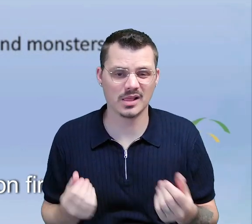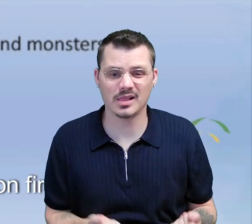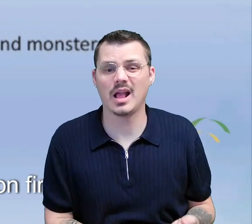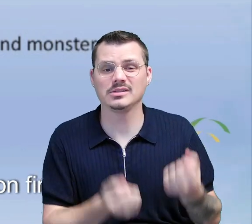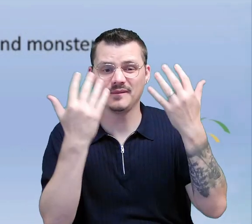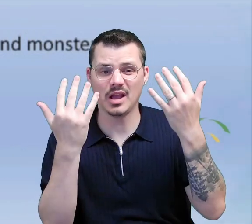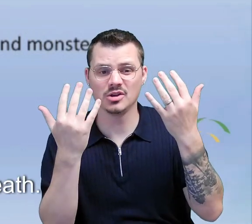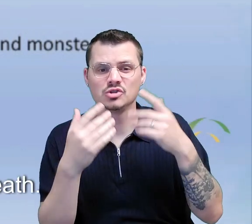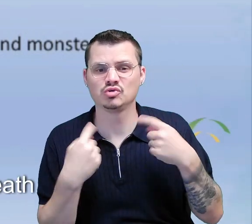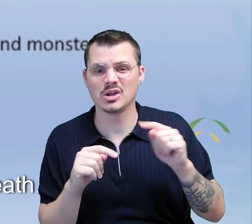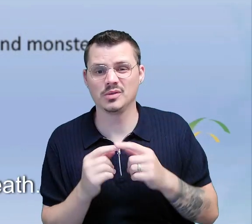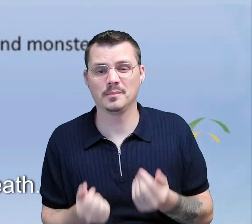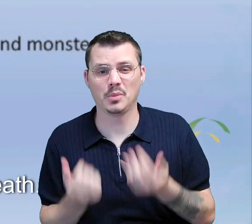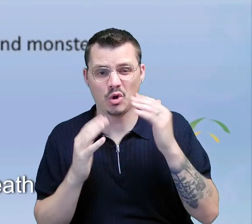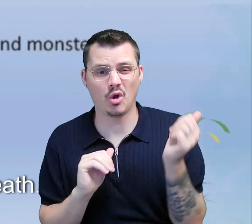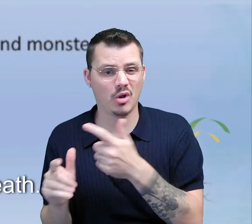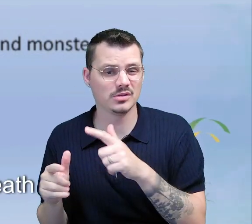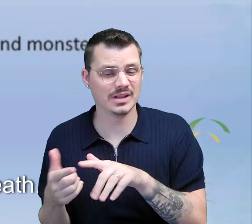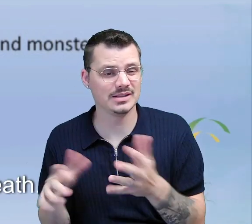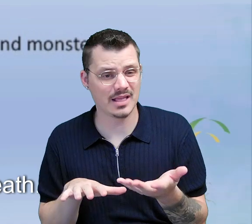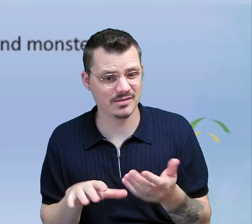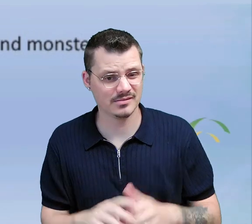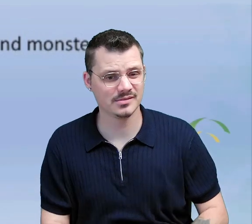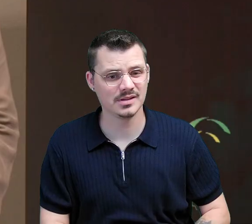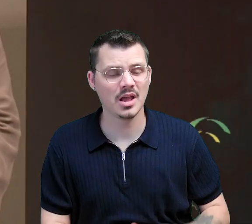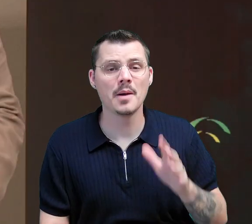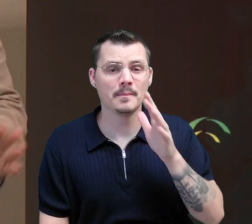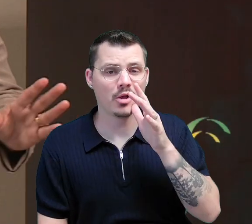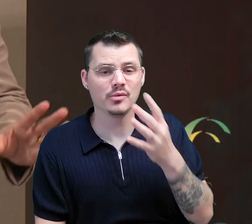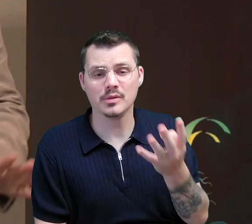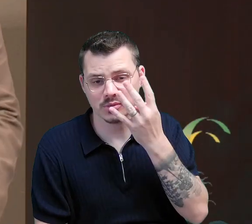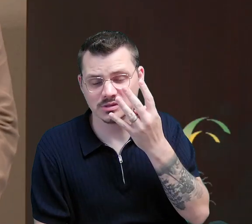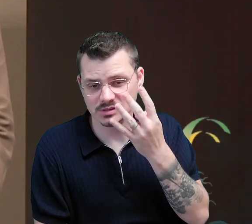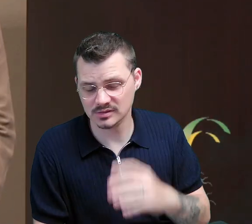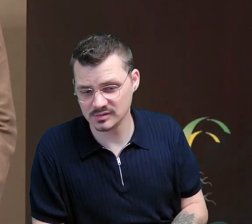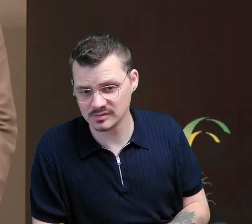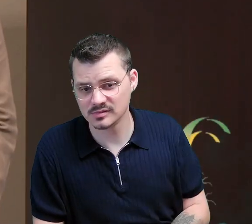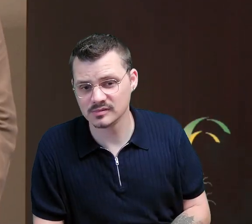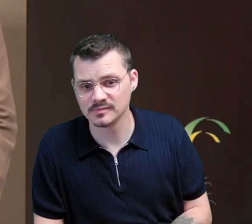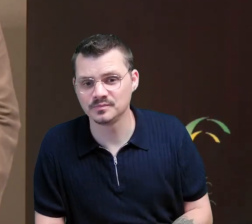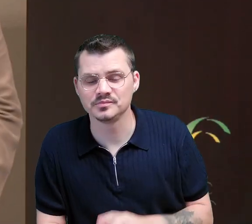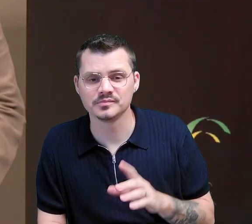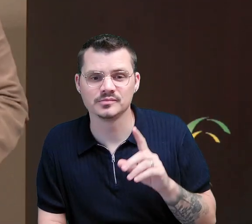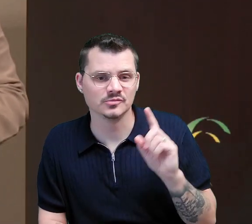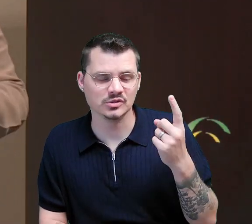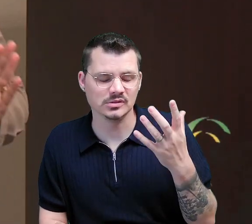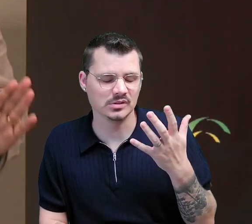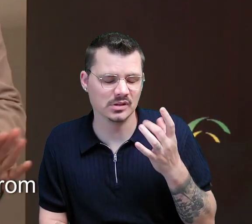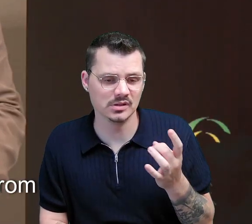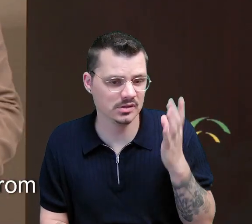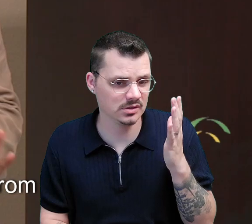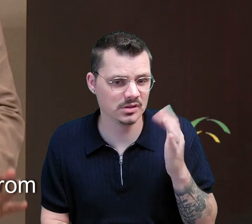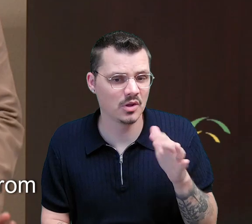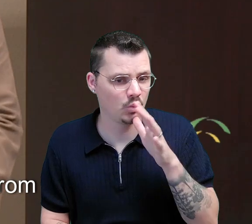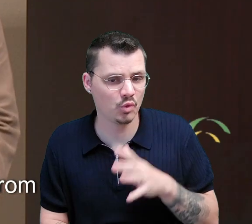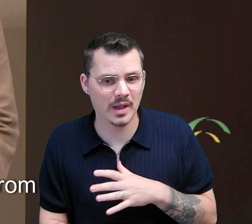house on fire in an effort to try and burn them to death. Mother went to prison for this. It was just ghastly, and